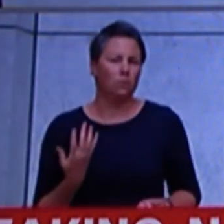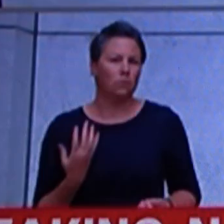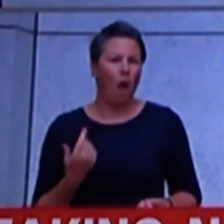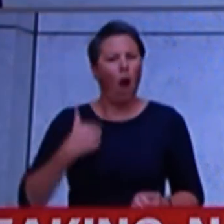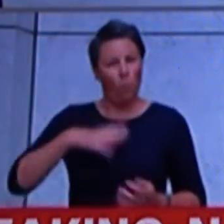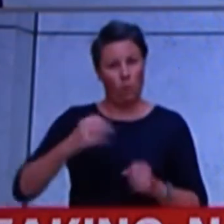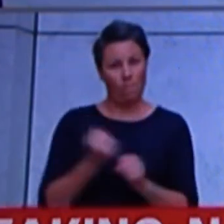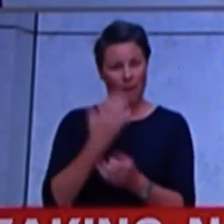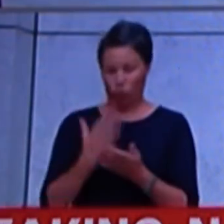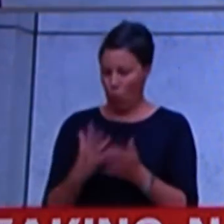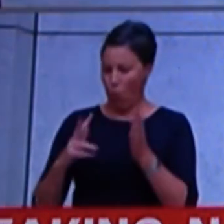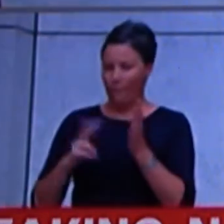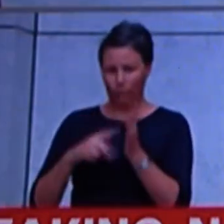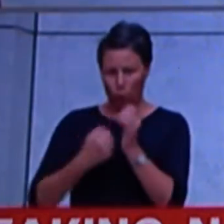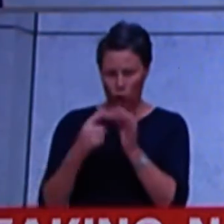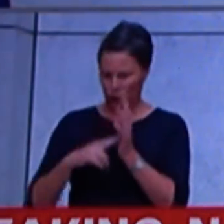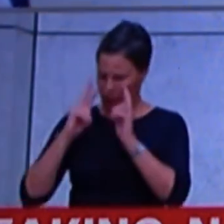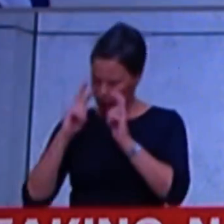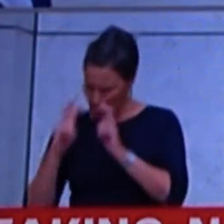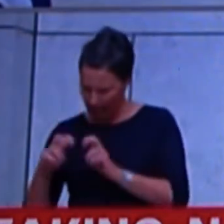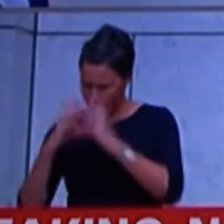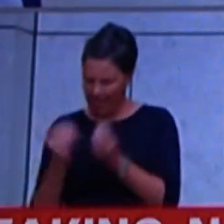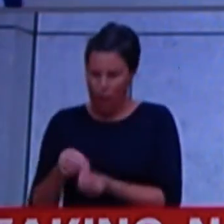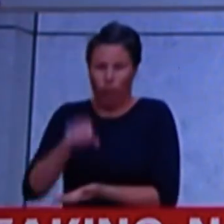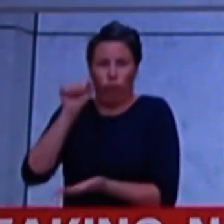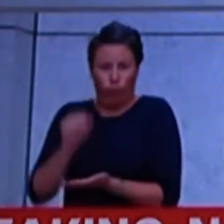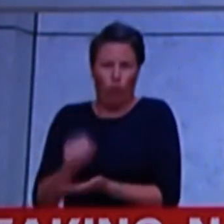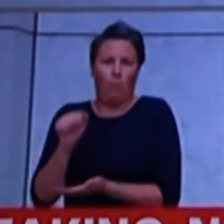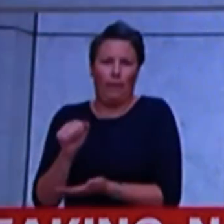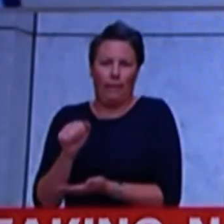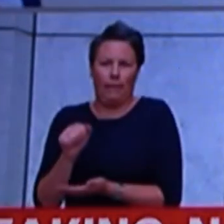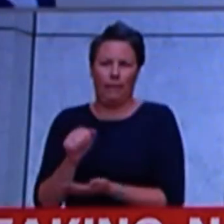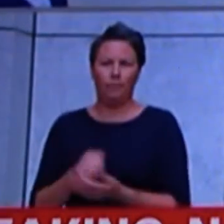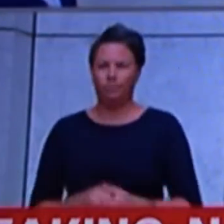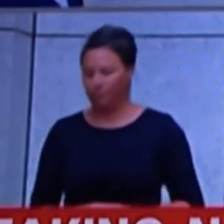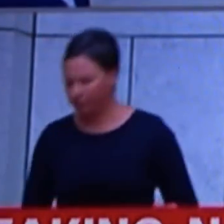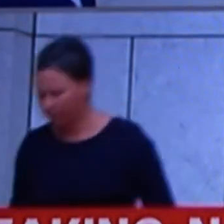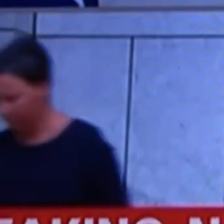from now, but 5 years and 10 years from now. Thank you all very much. Sorry?